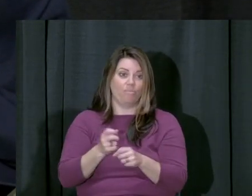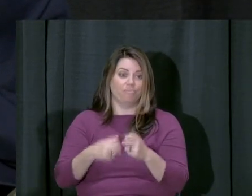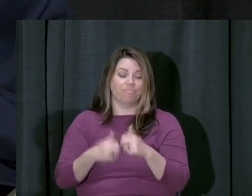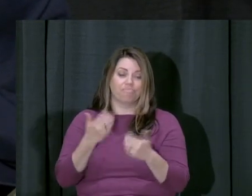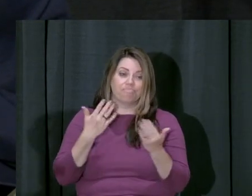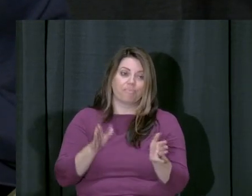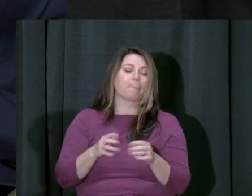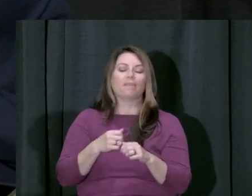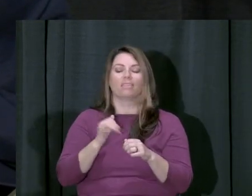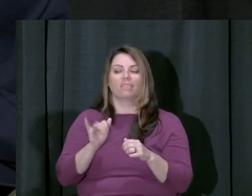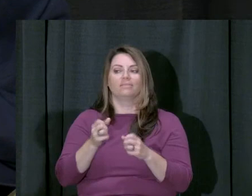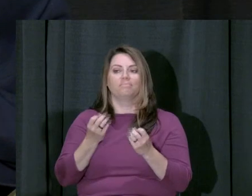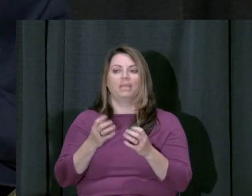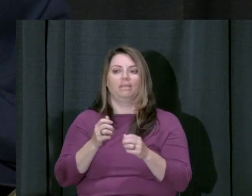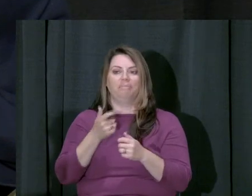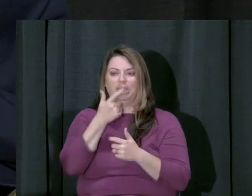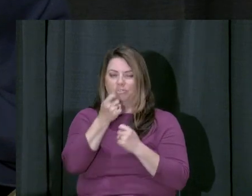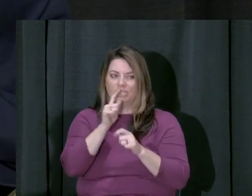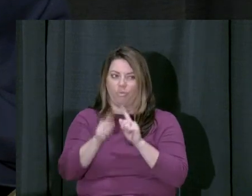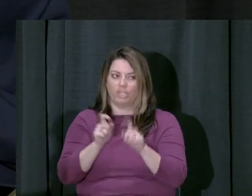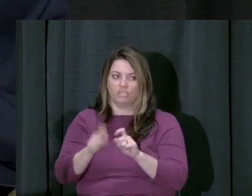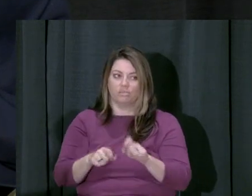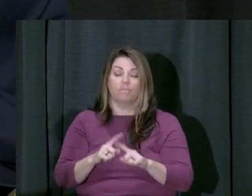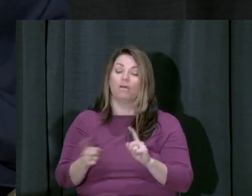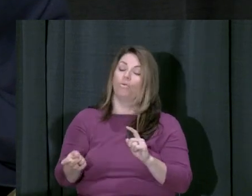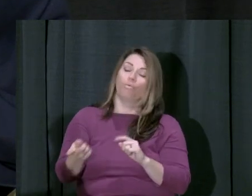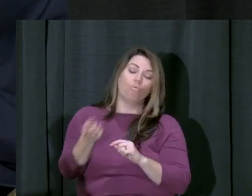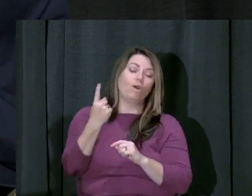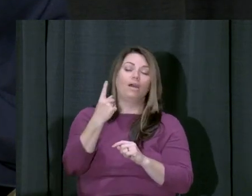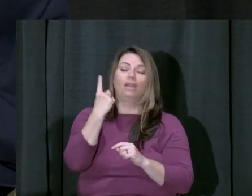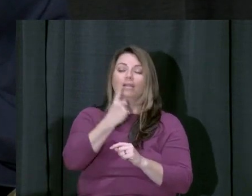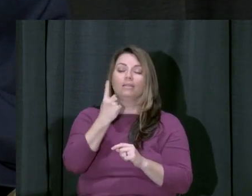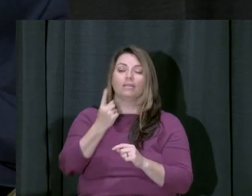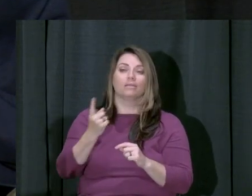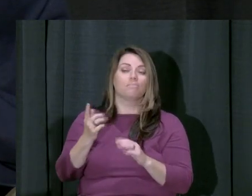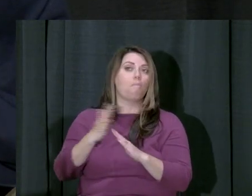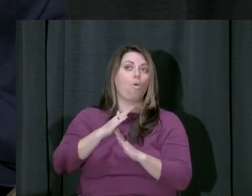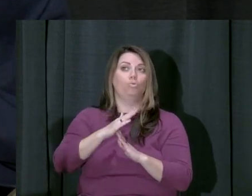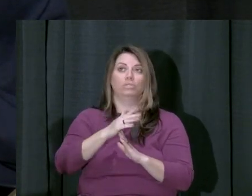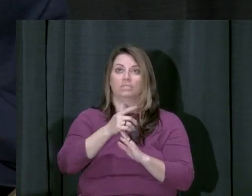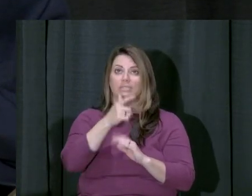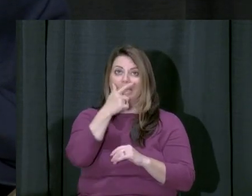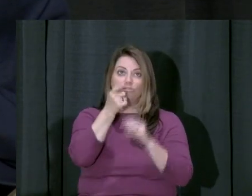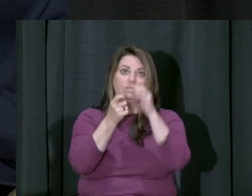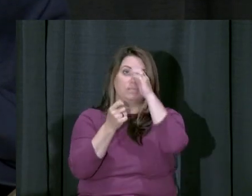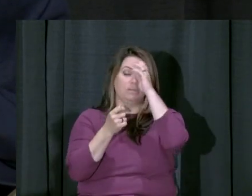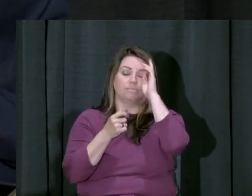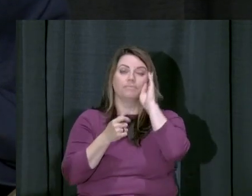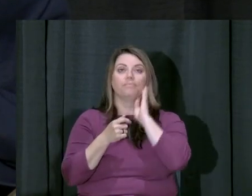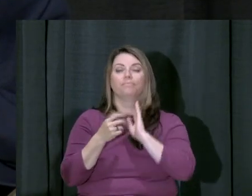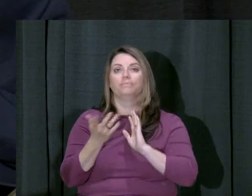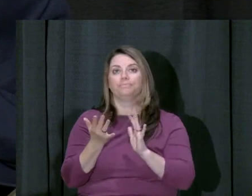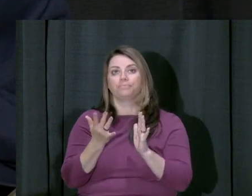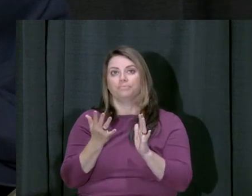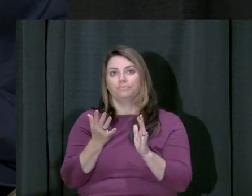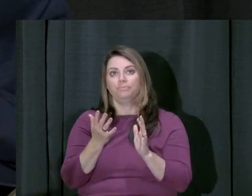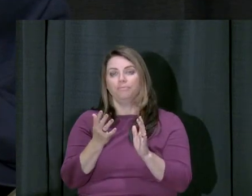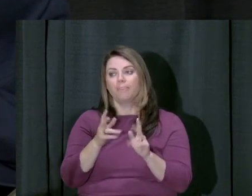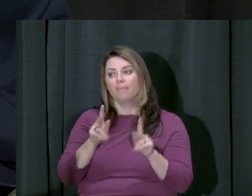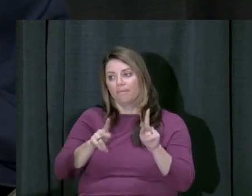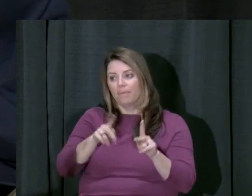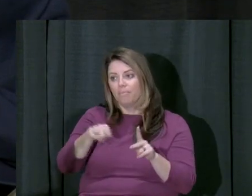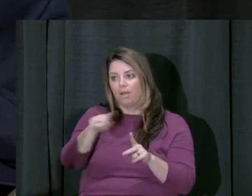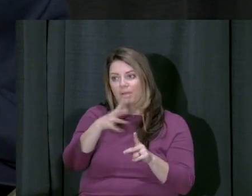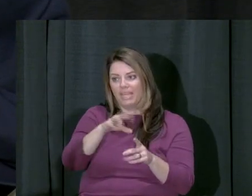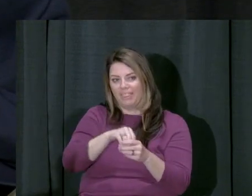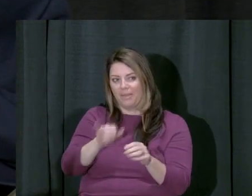but one of the ones that I think is most interesting, and we focused a bit on that in the